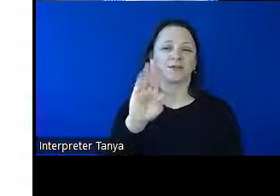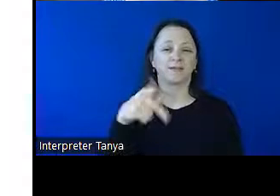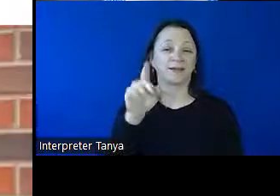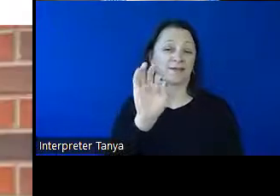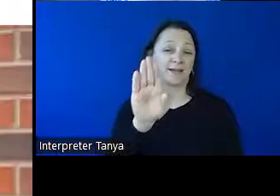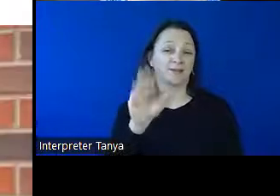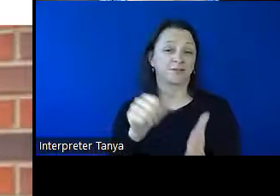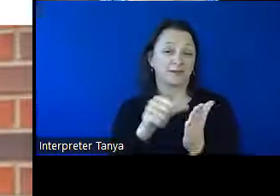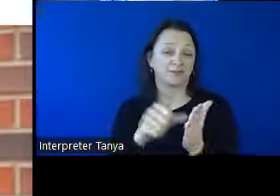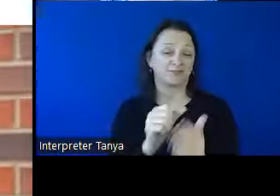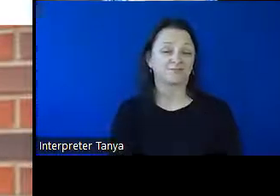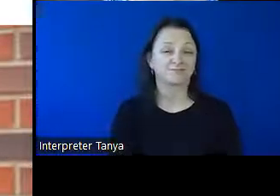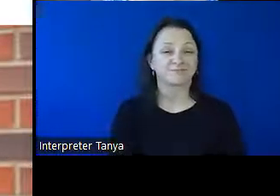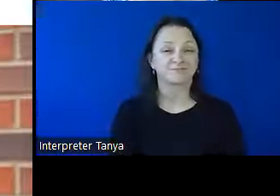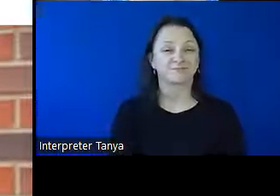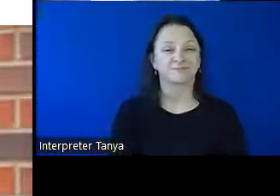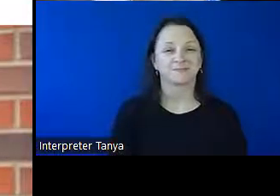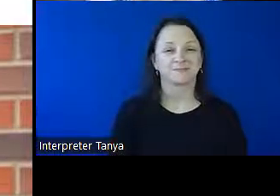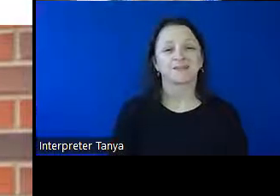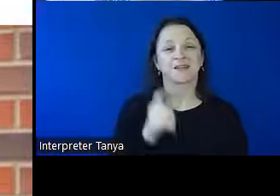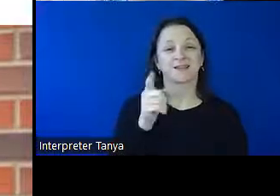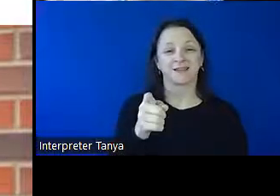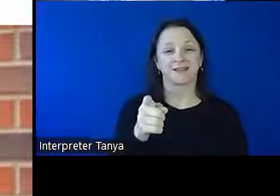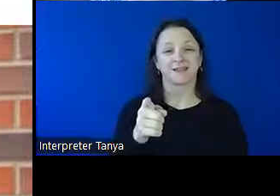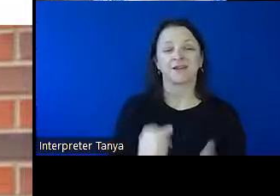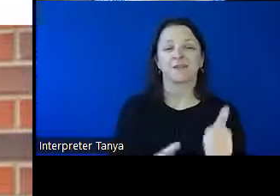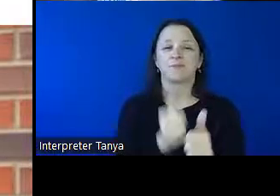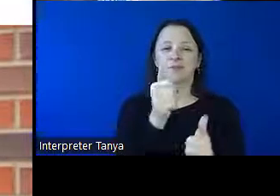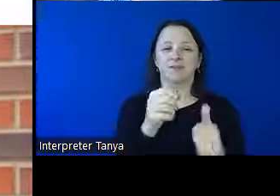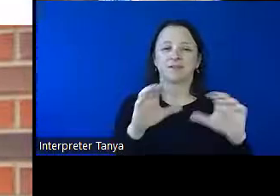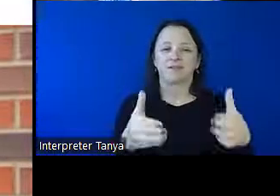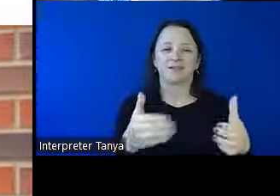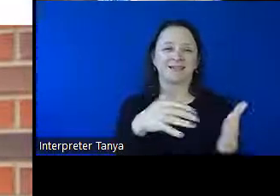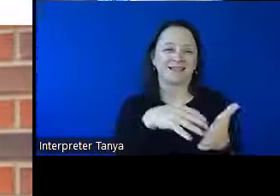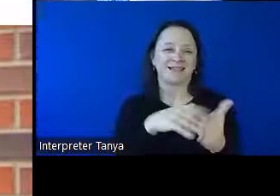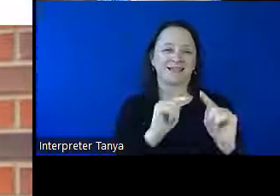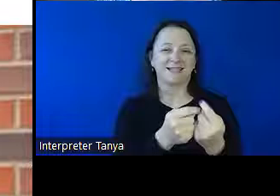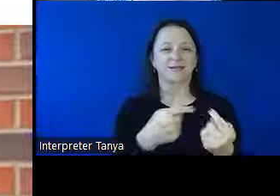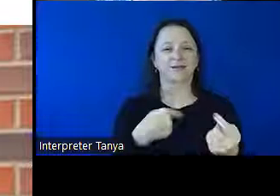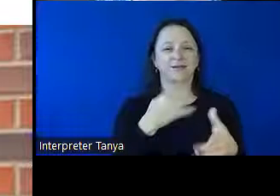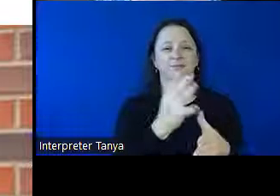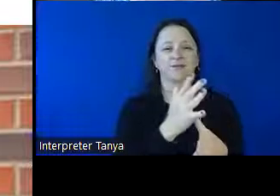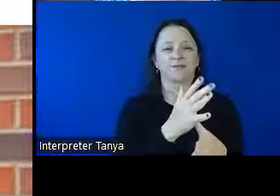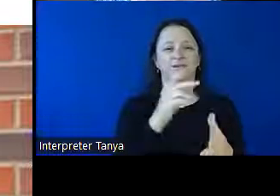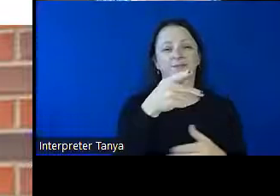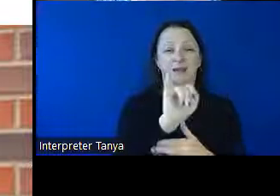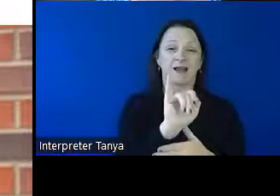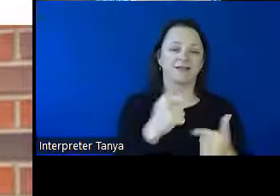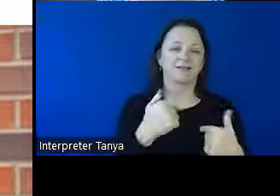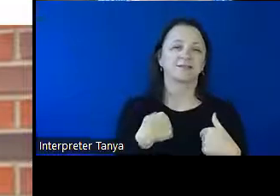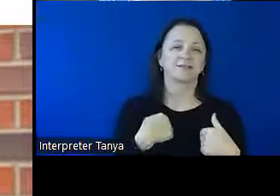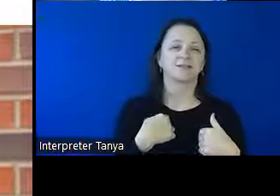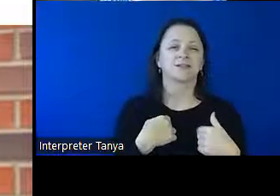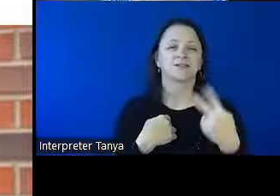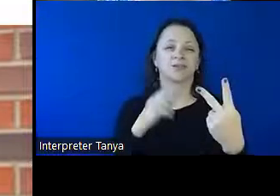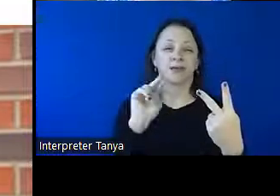page. And this is our most of our study team. So I'm the primary investigator. 2 of our nurse